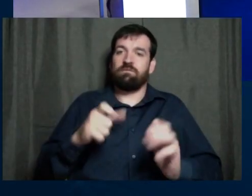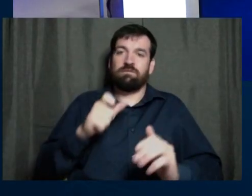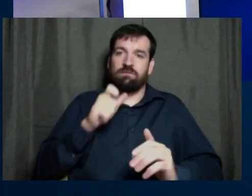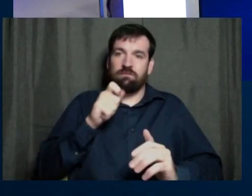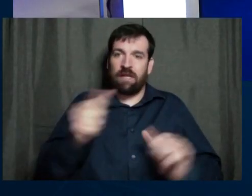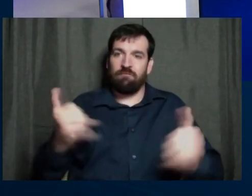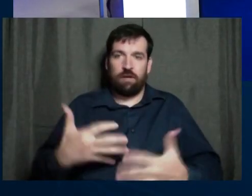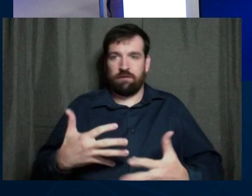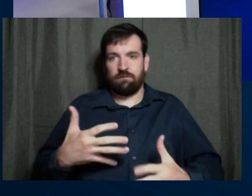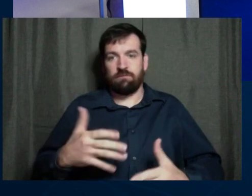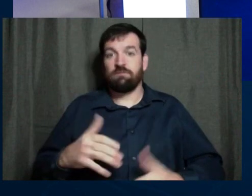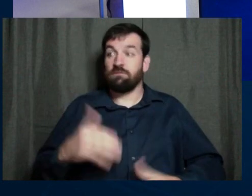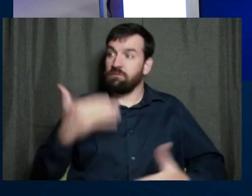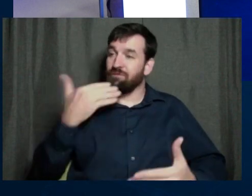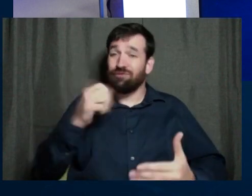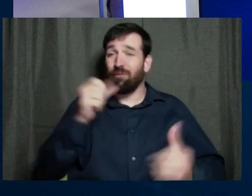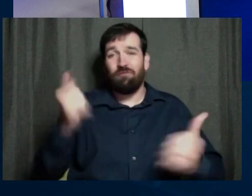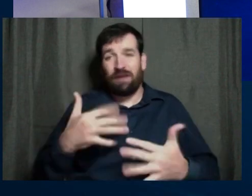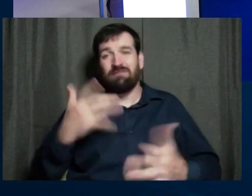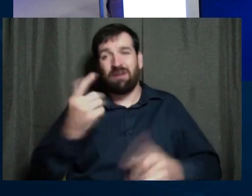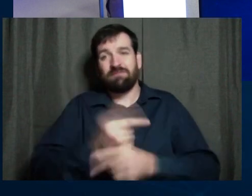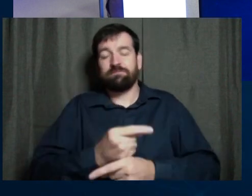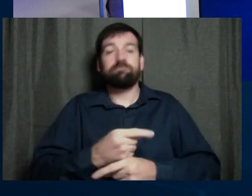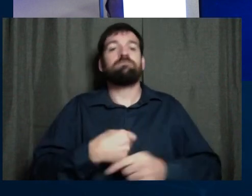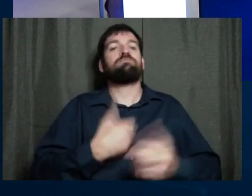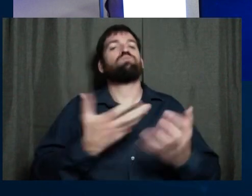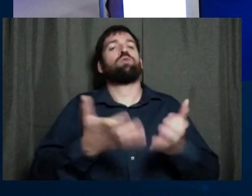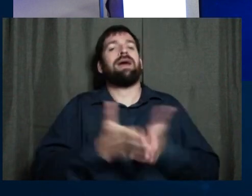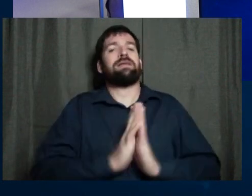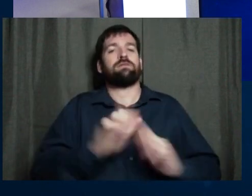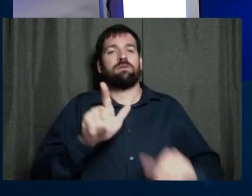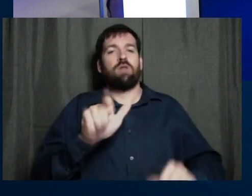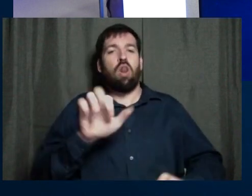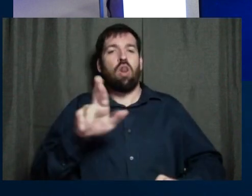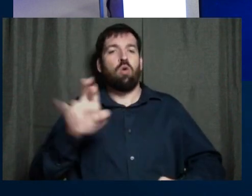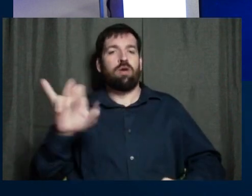Absolutely. So, don't be afraid. Okay, so I want to ask you, Lauren, what went into your decision to get that